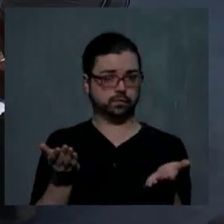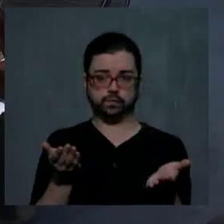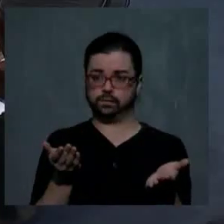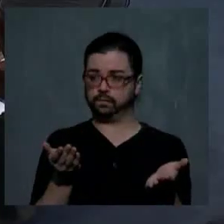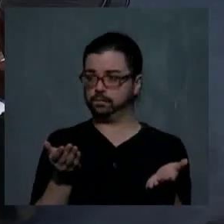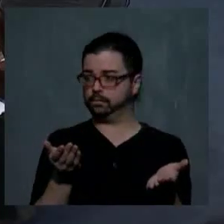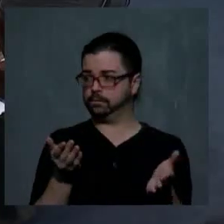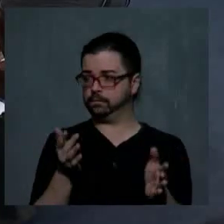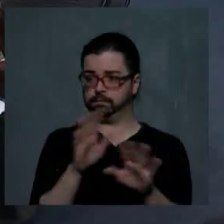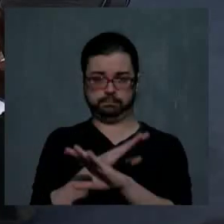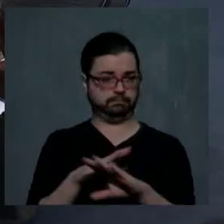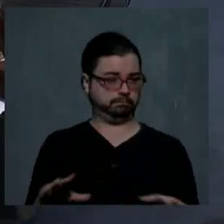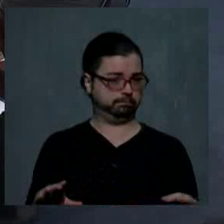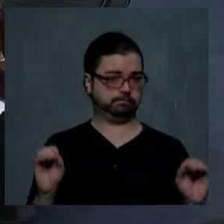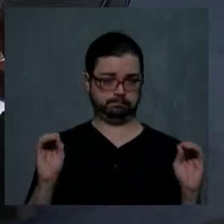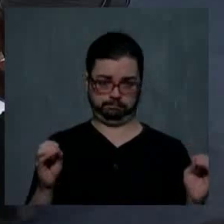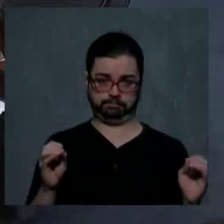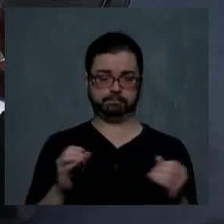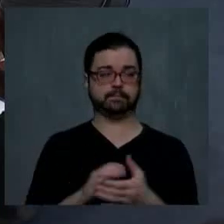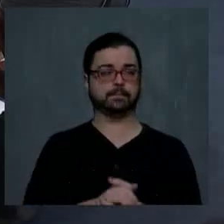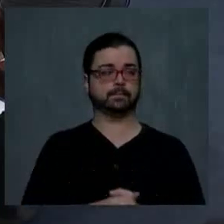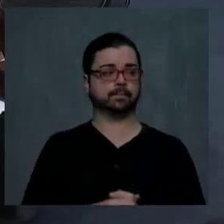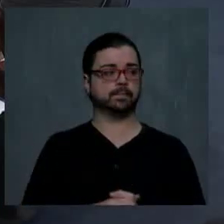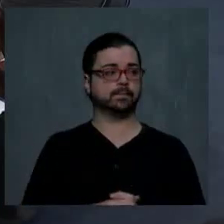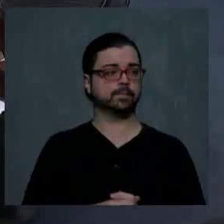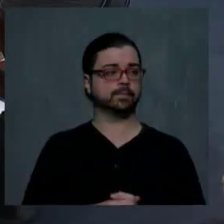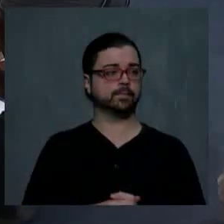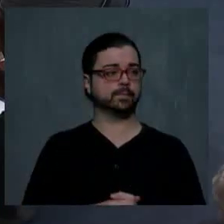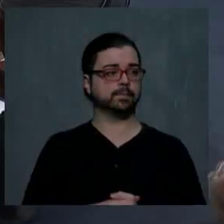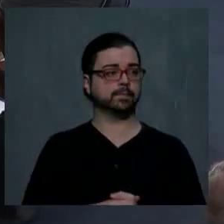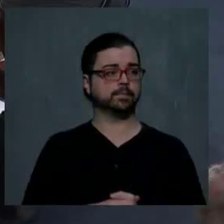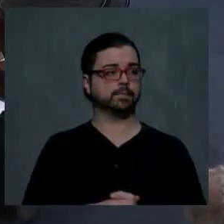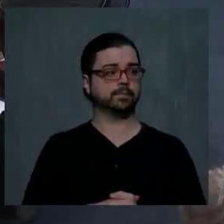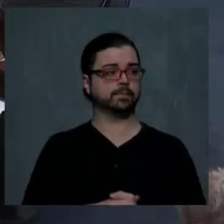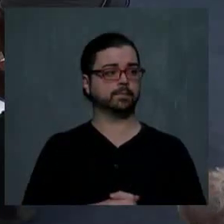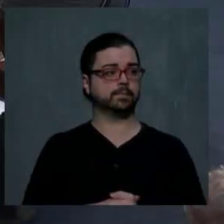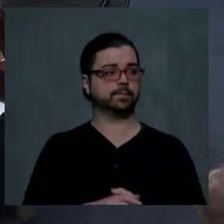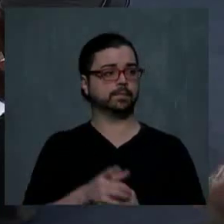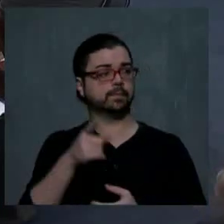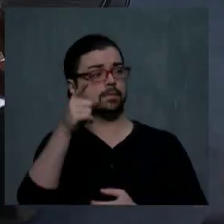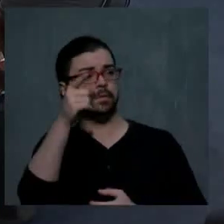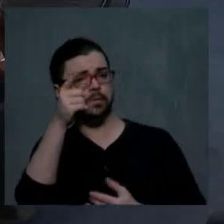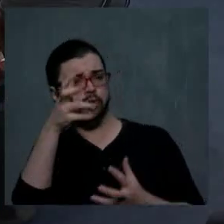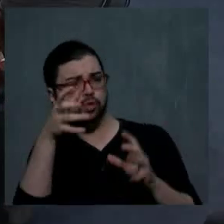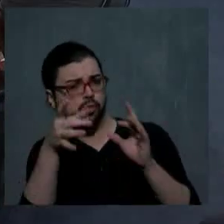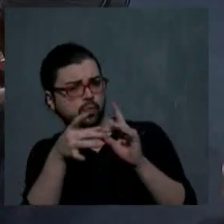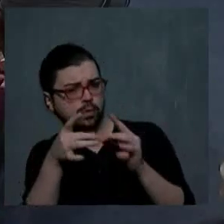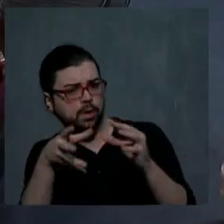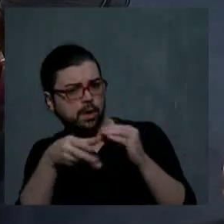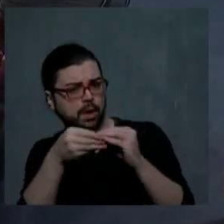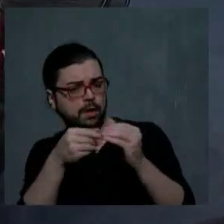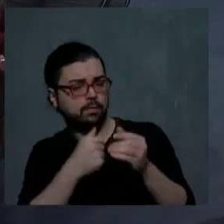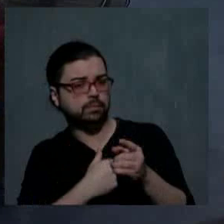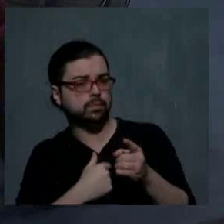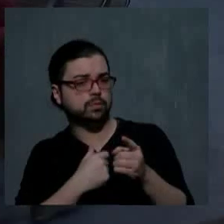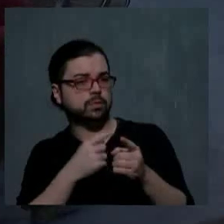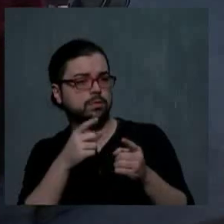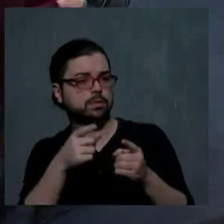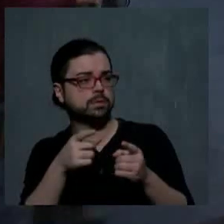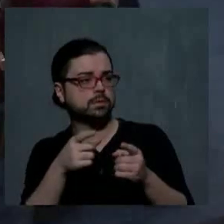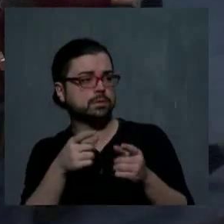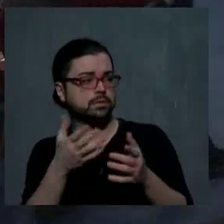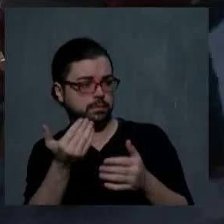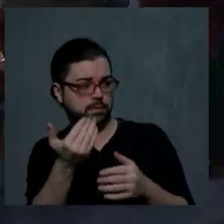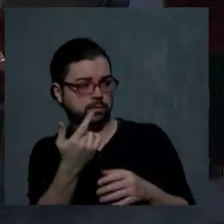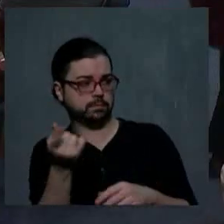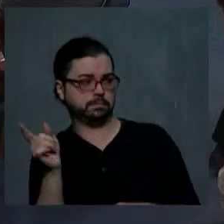There being none. That's okay. Go ahead. Is there anything you want to add? I'm sorry. Come to the